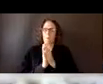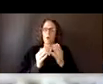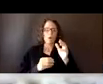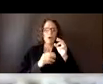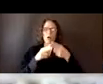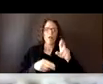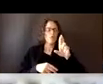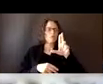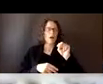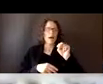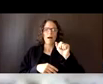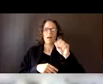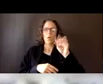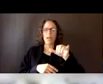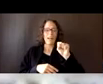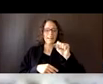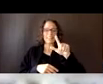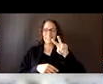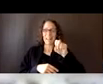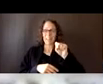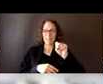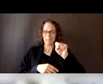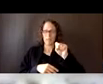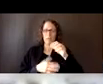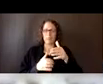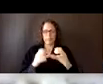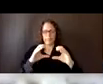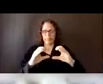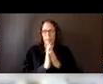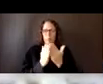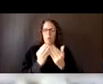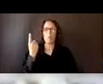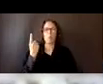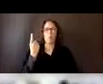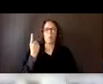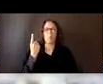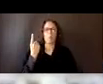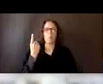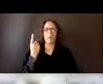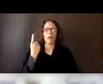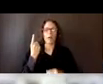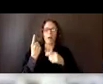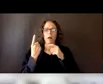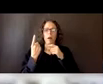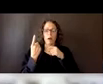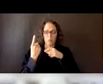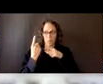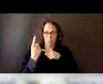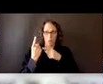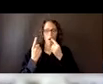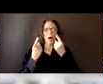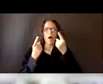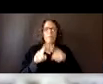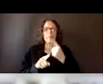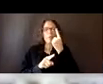Slaves, which is a very hefty book. And in one, it was like two sentences, in this one paragraph